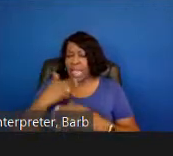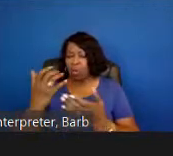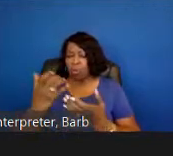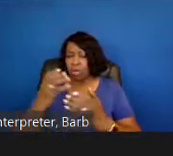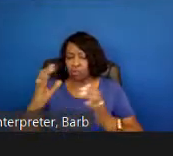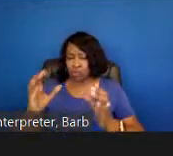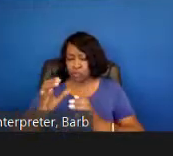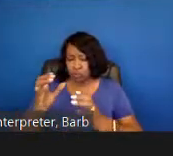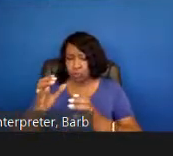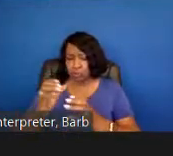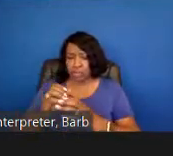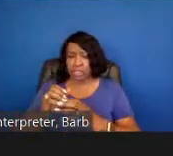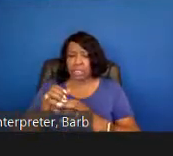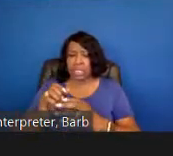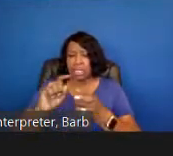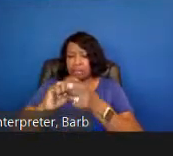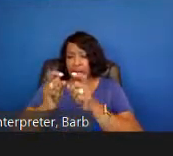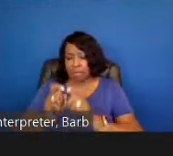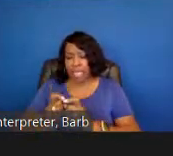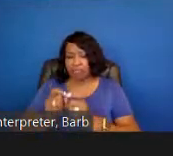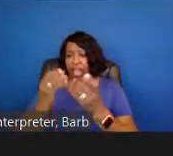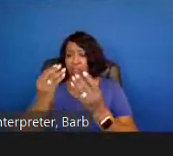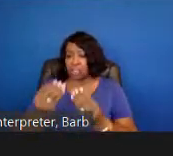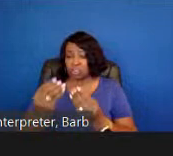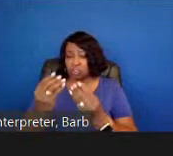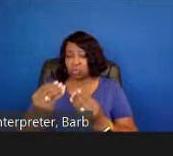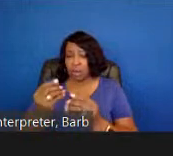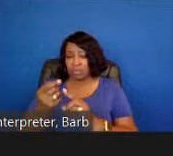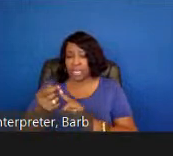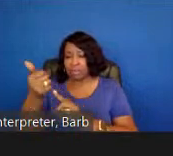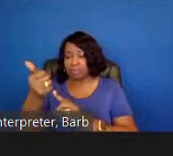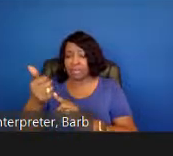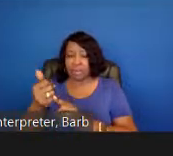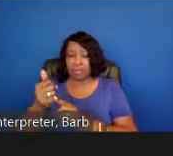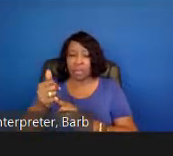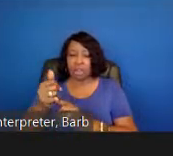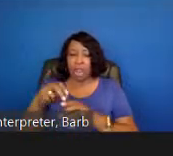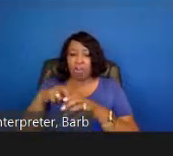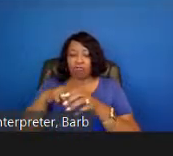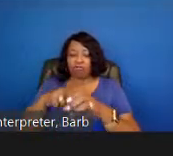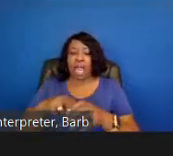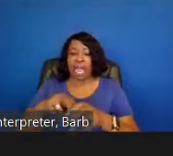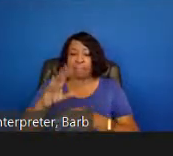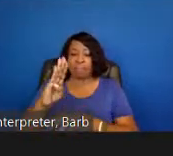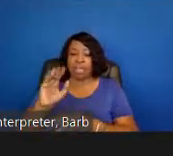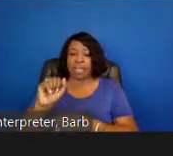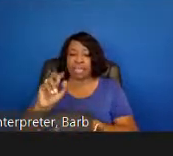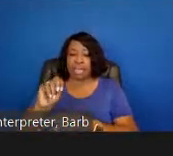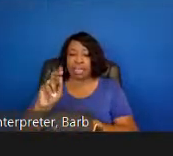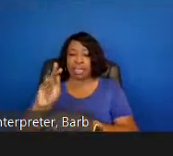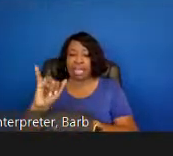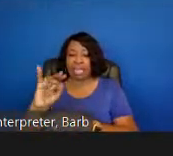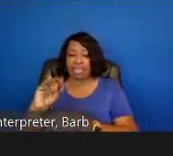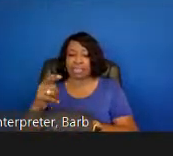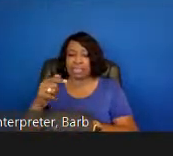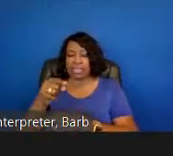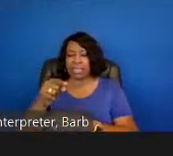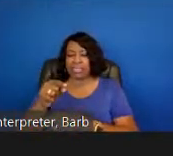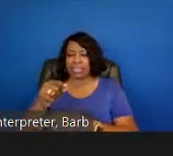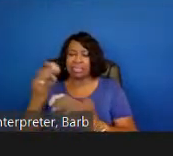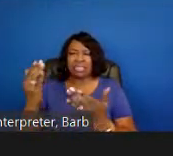to modify the software to eliminate ride banking. And if that's, it's kind of a